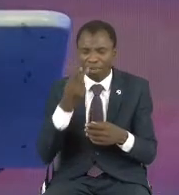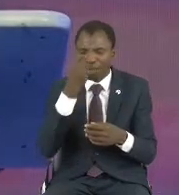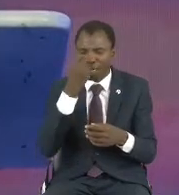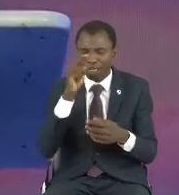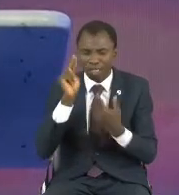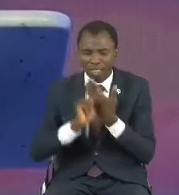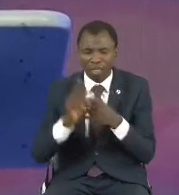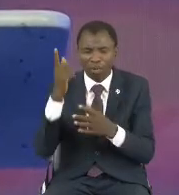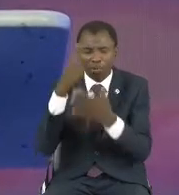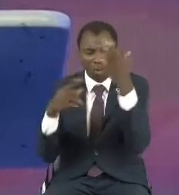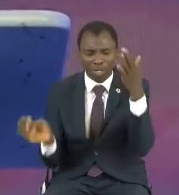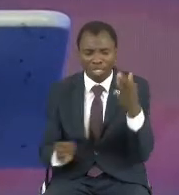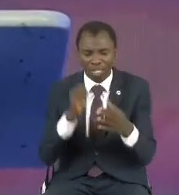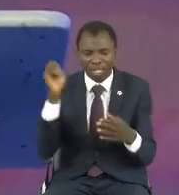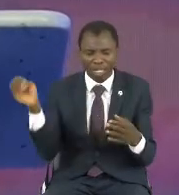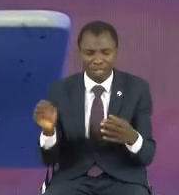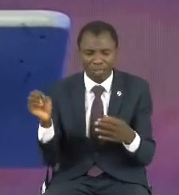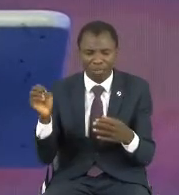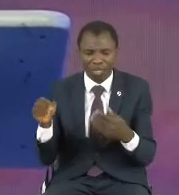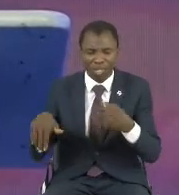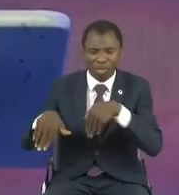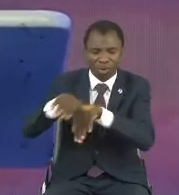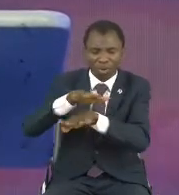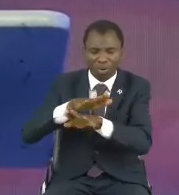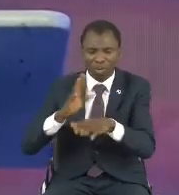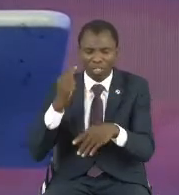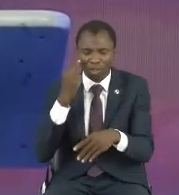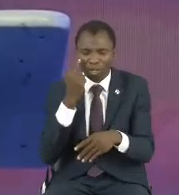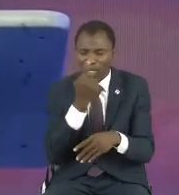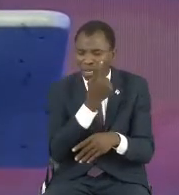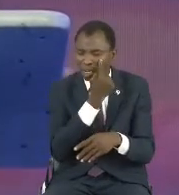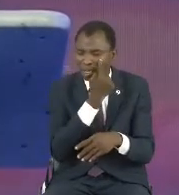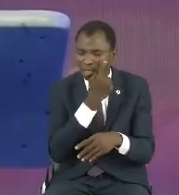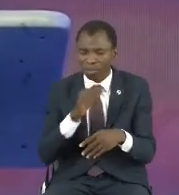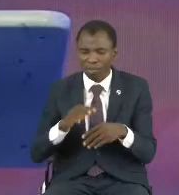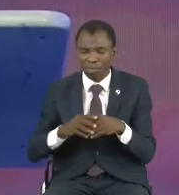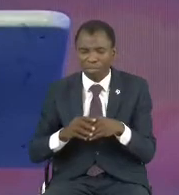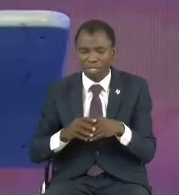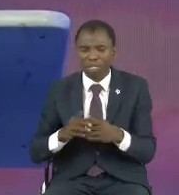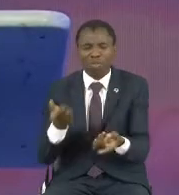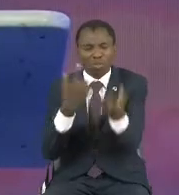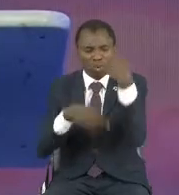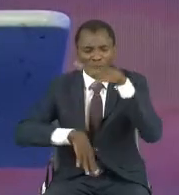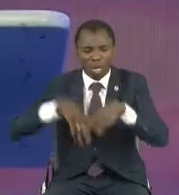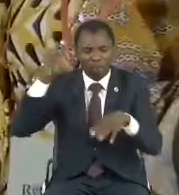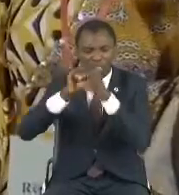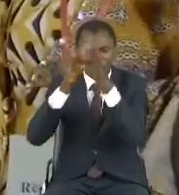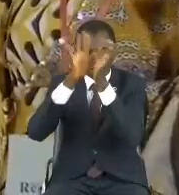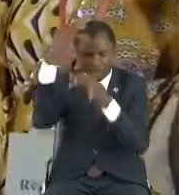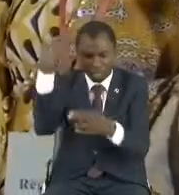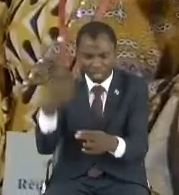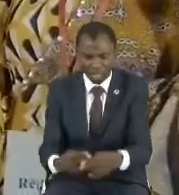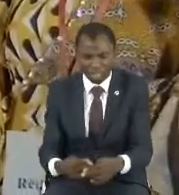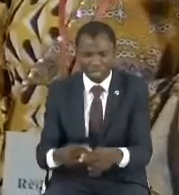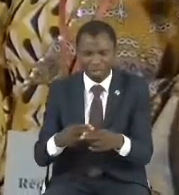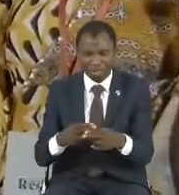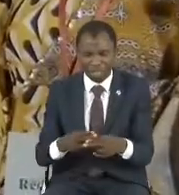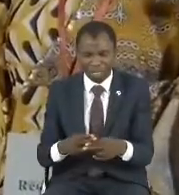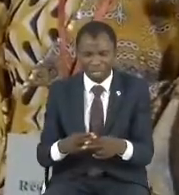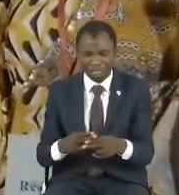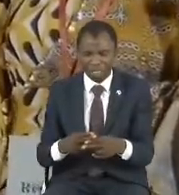whatever covers your sight, come out in Jesus' name.